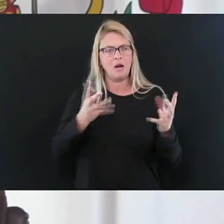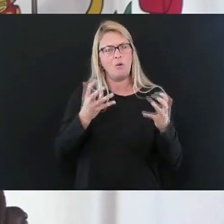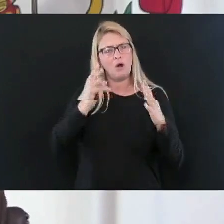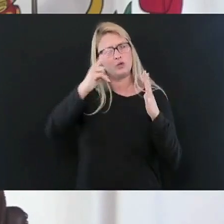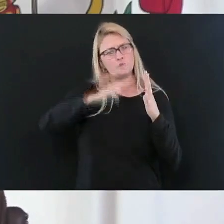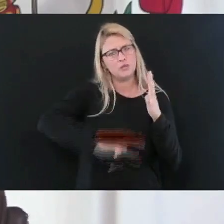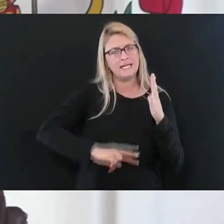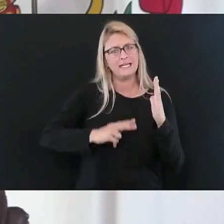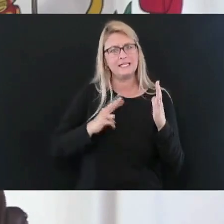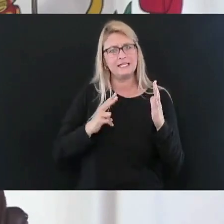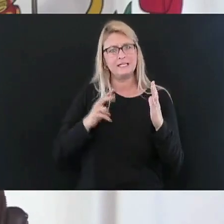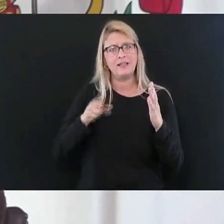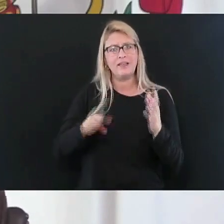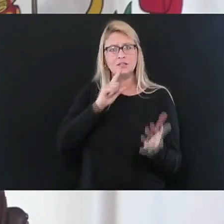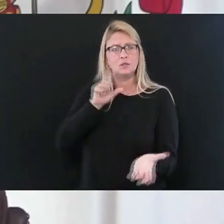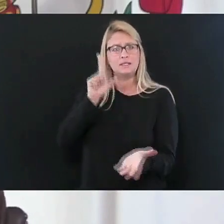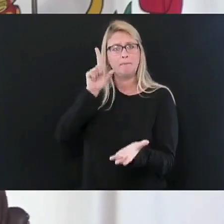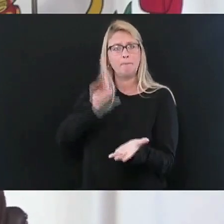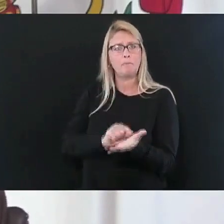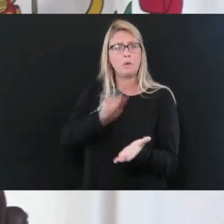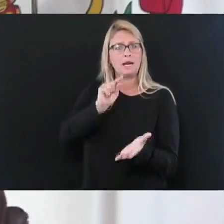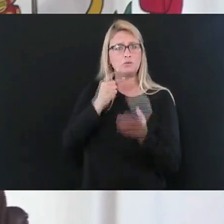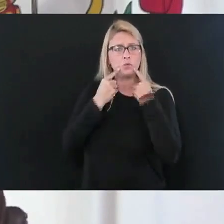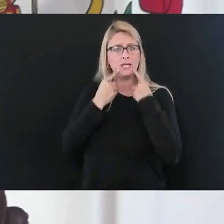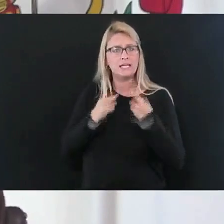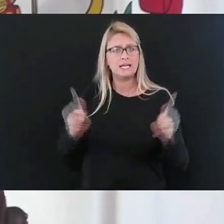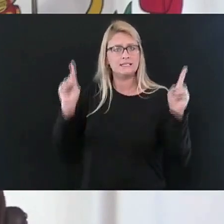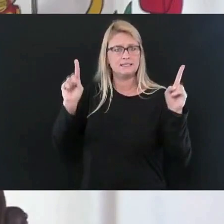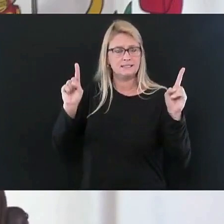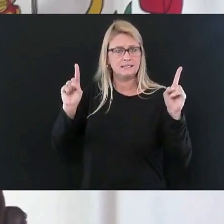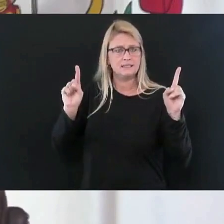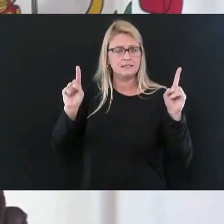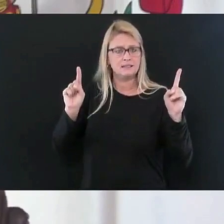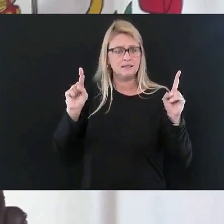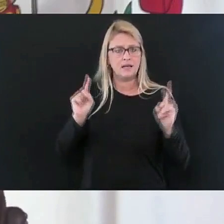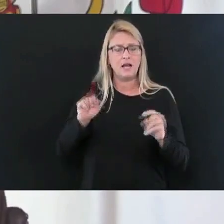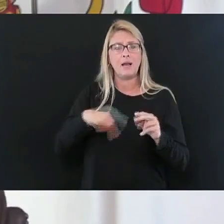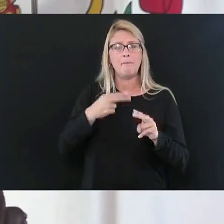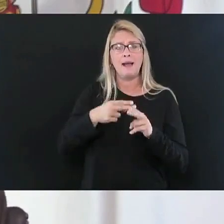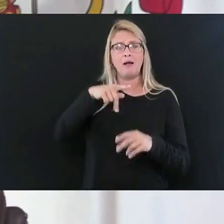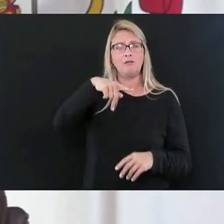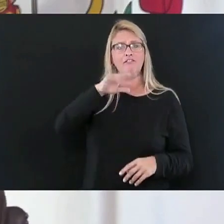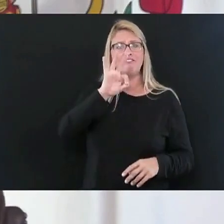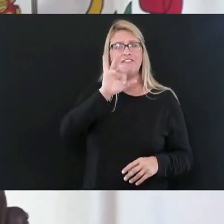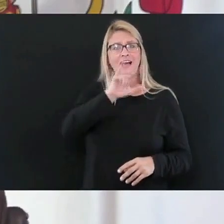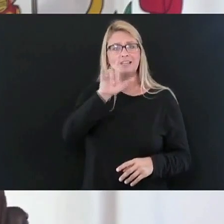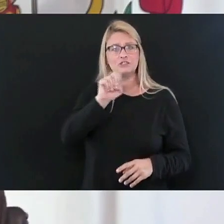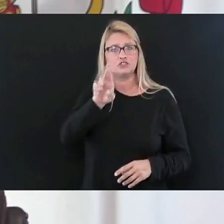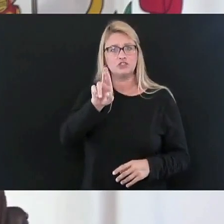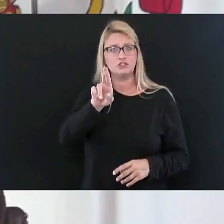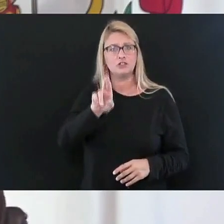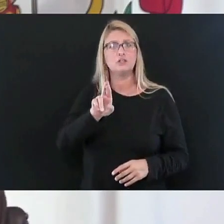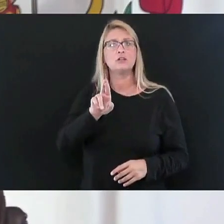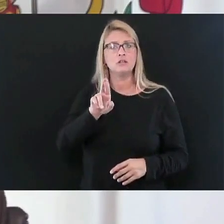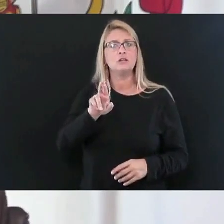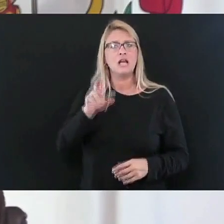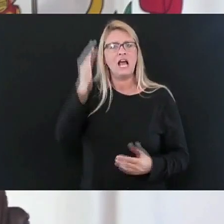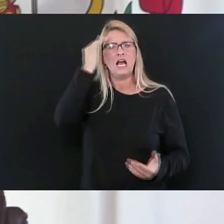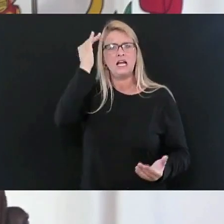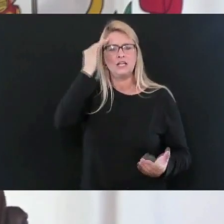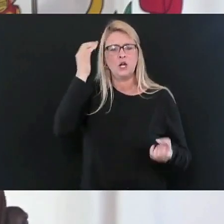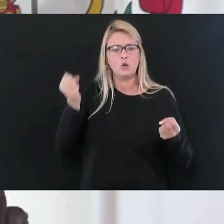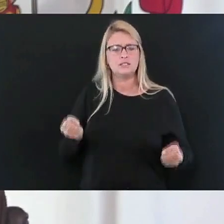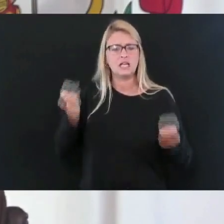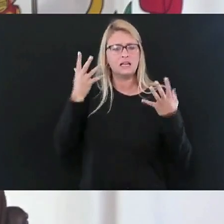to you. This is on a press release, and I'll be real quick and everything, but this is about Pfizer. And I think everybody out there, because there's a lot of people out there that